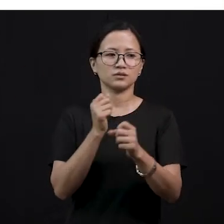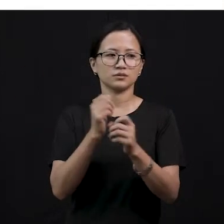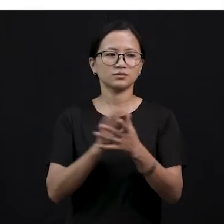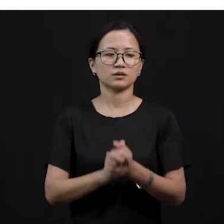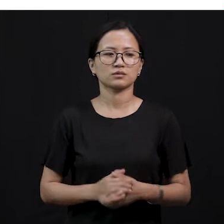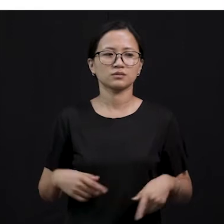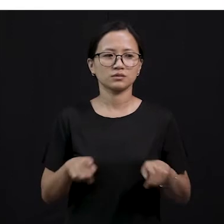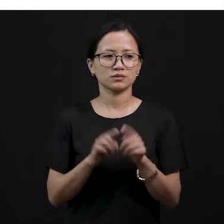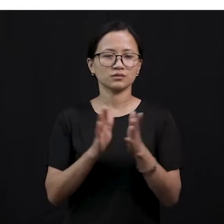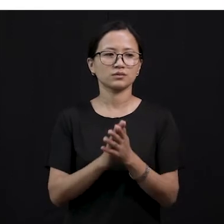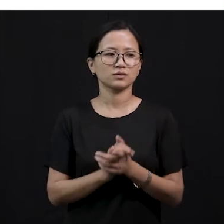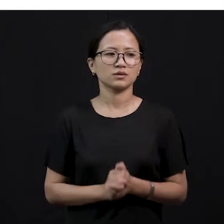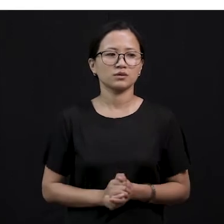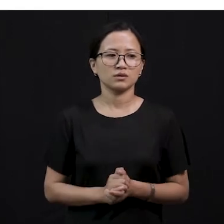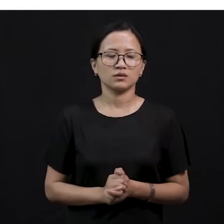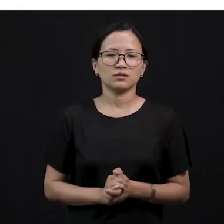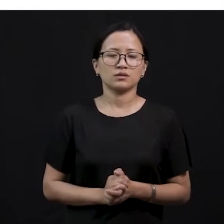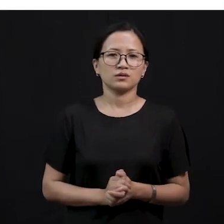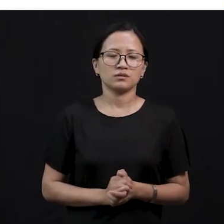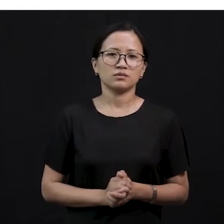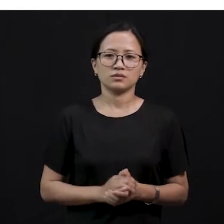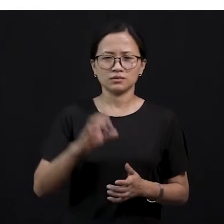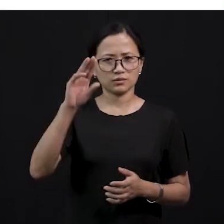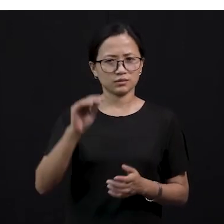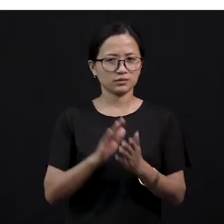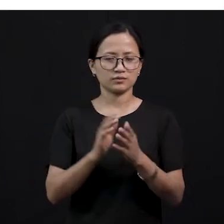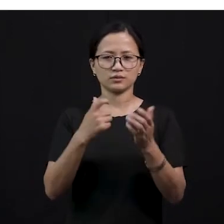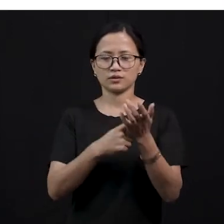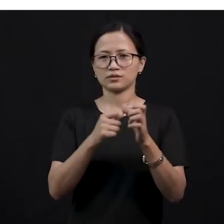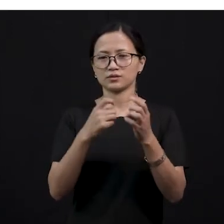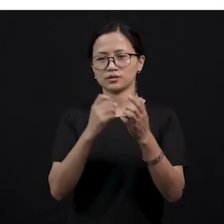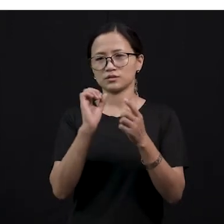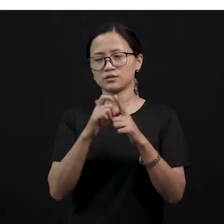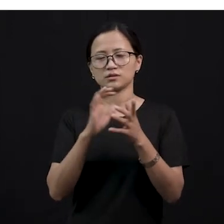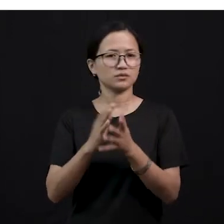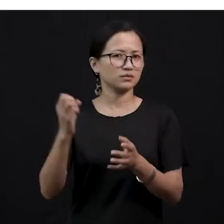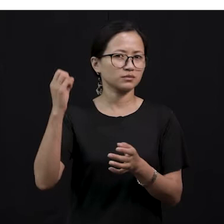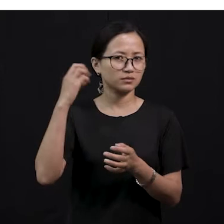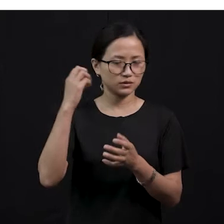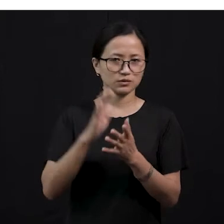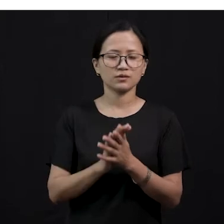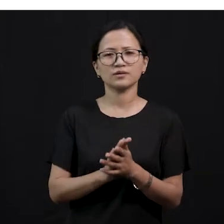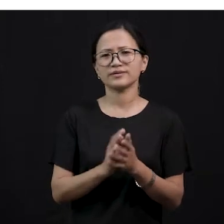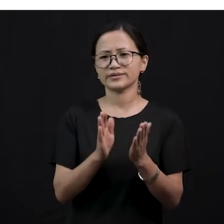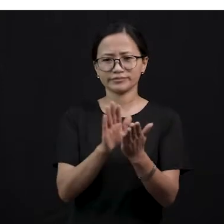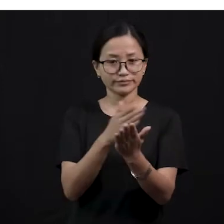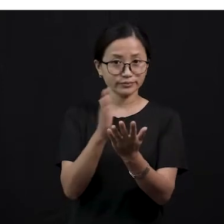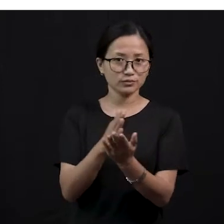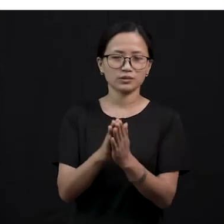world is internet, and less of radio, less of magazine, and I think